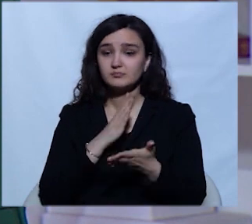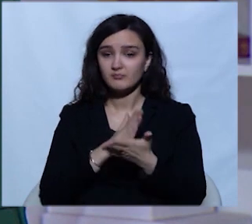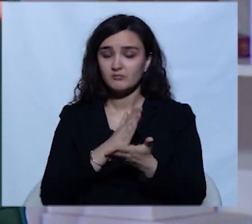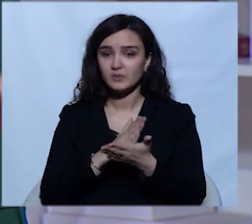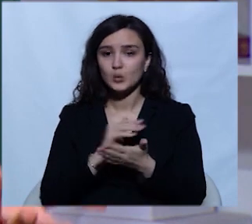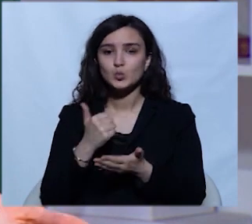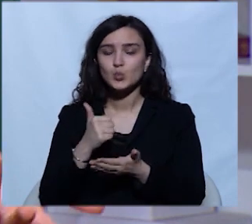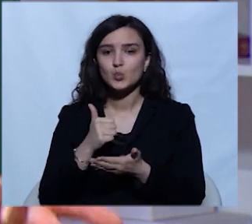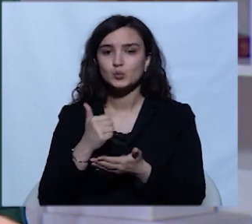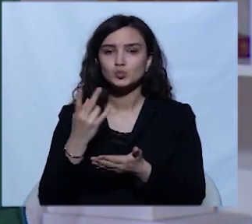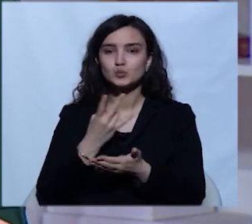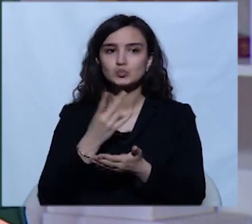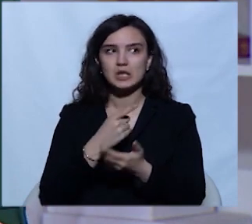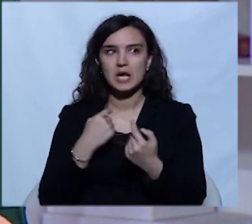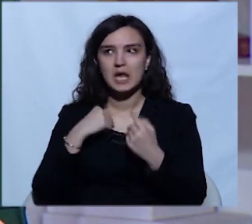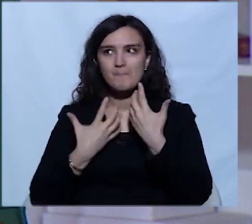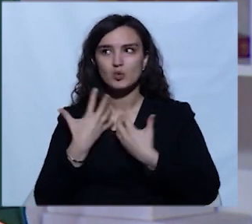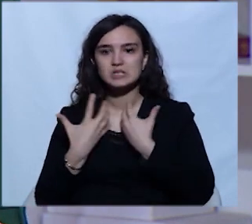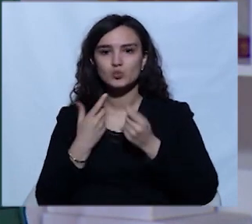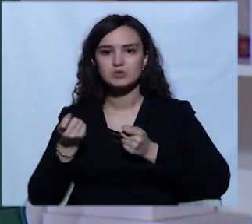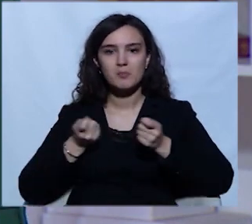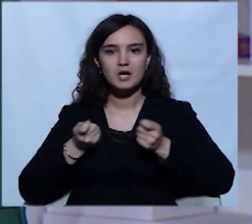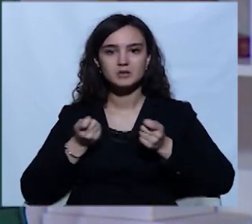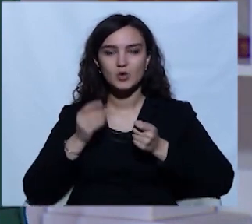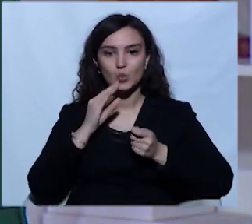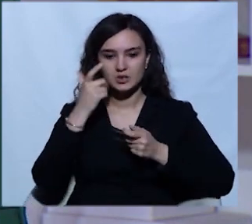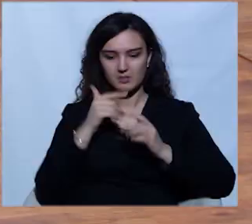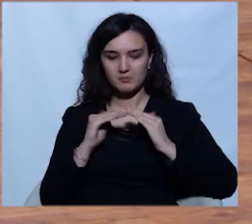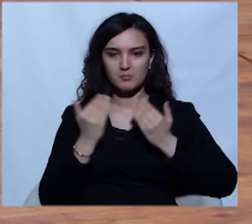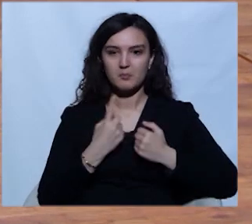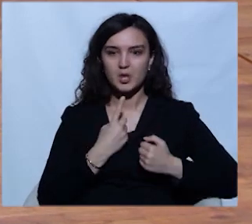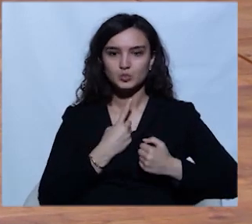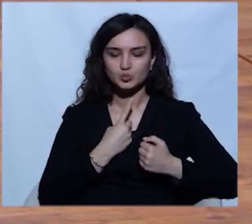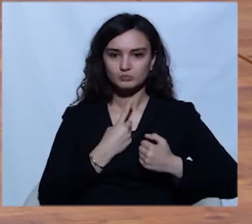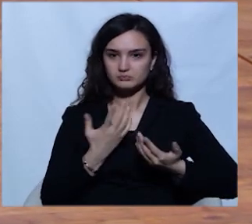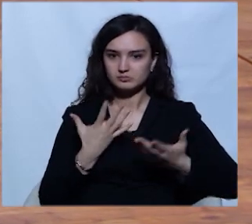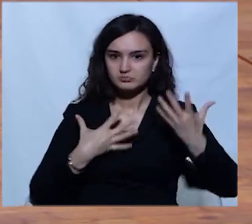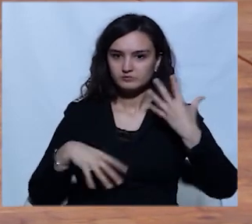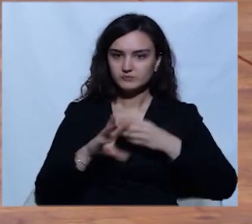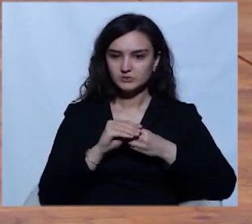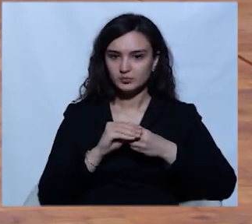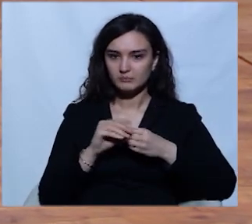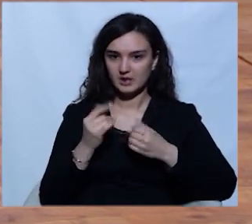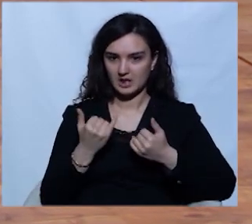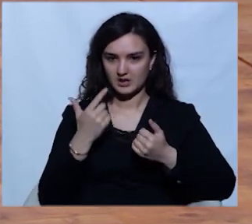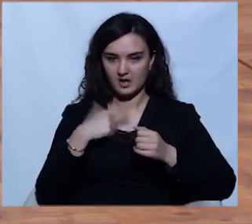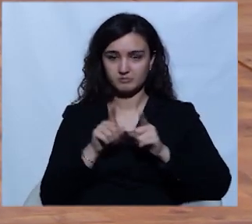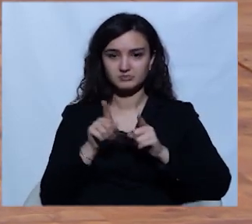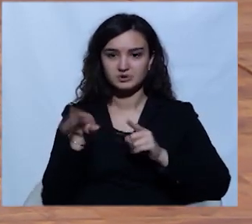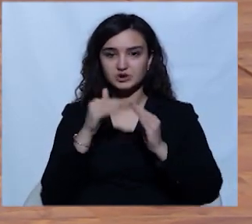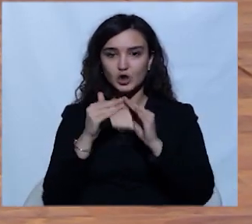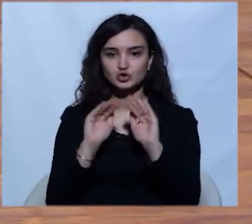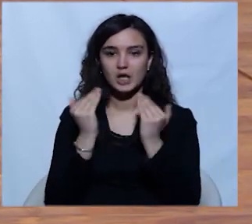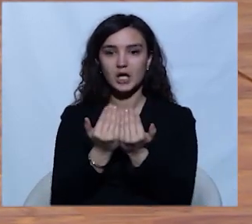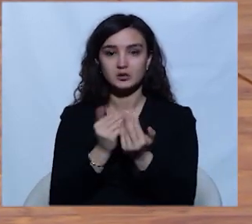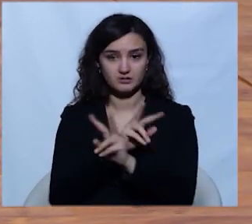out how to cope emotionally with this isolation, just like all of us are doing now. Robinson